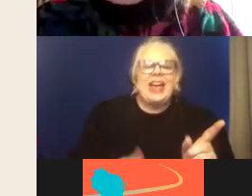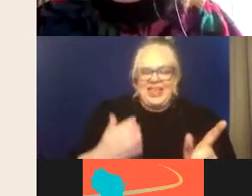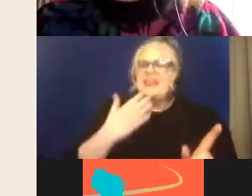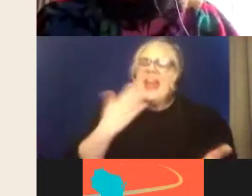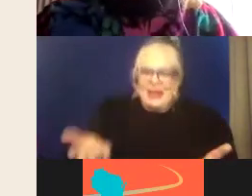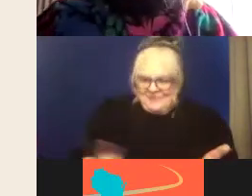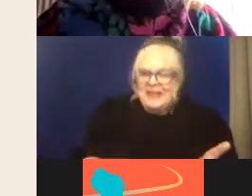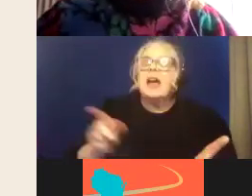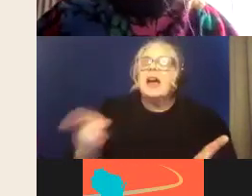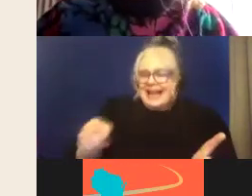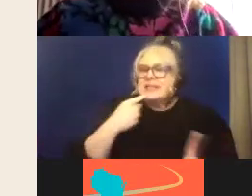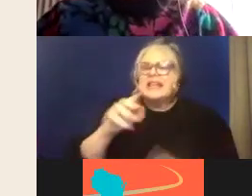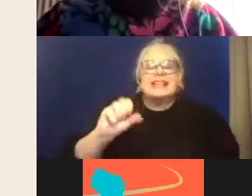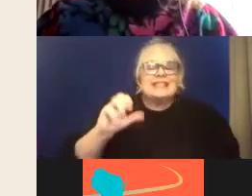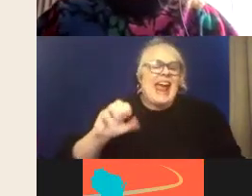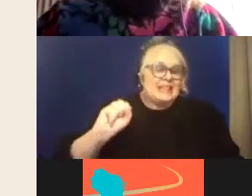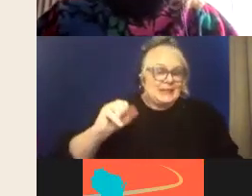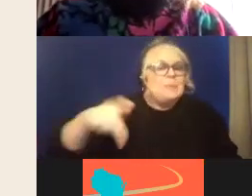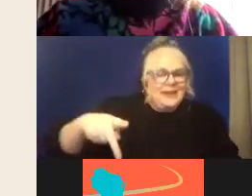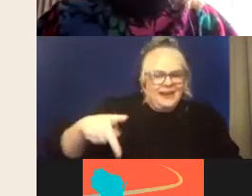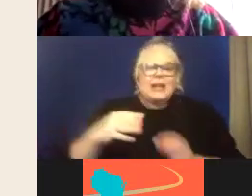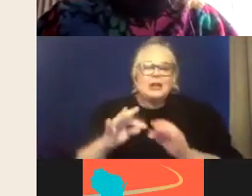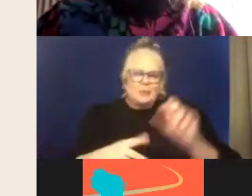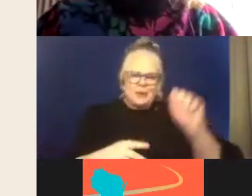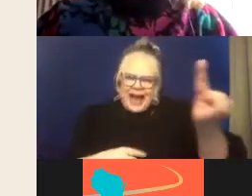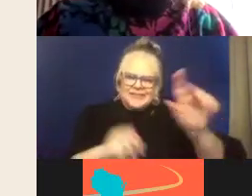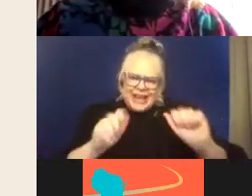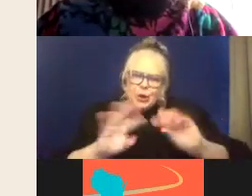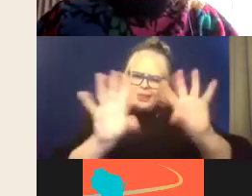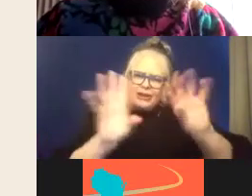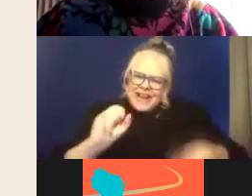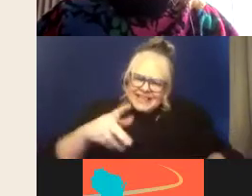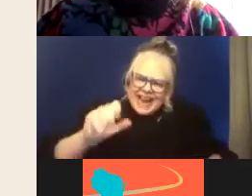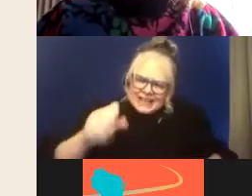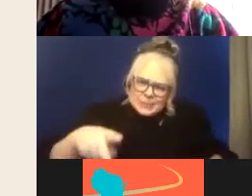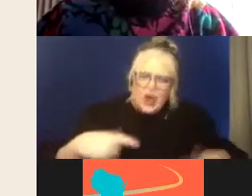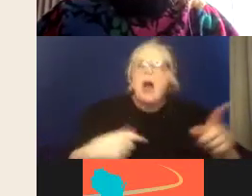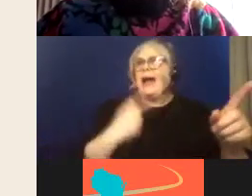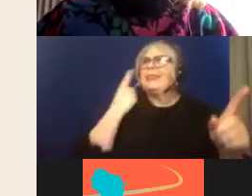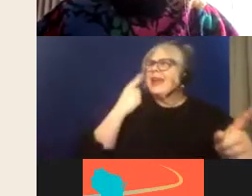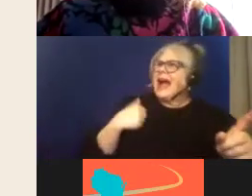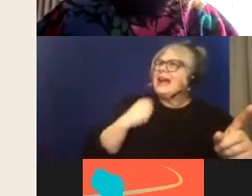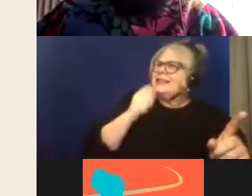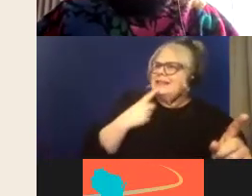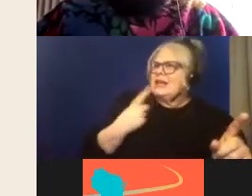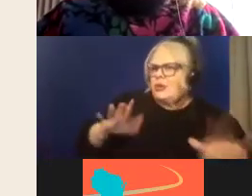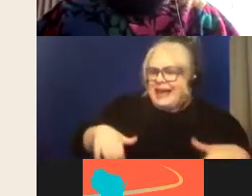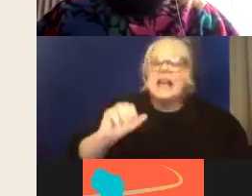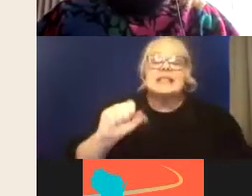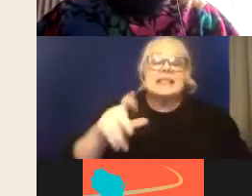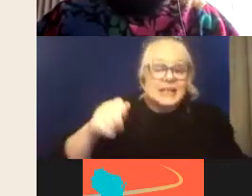was. Thank you. Sorry about that. But yeah, uh, so SASP is sexual assault service